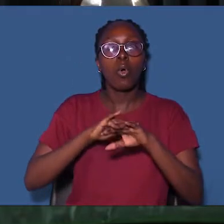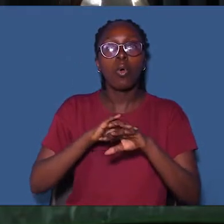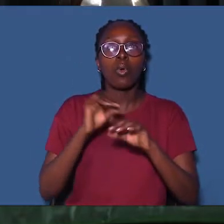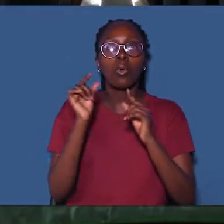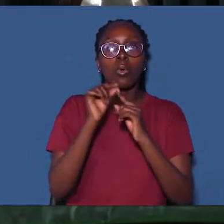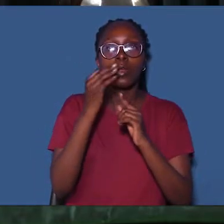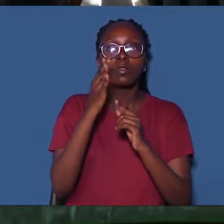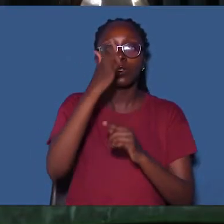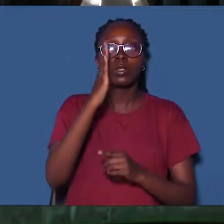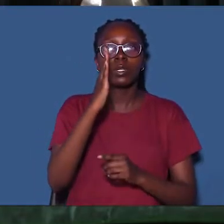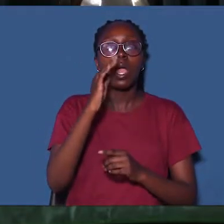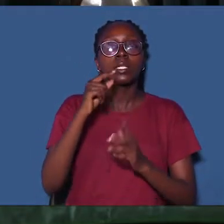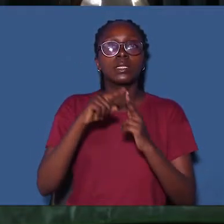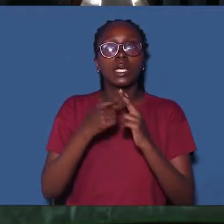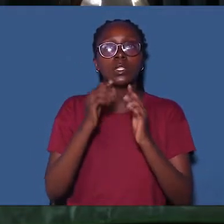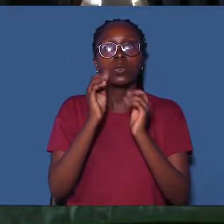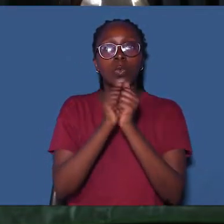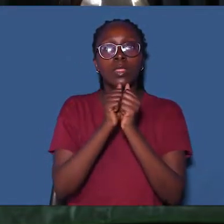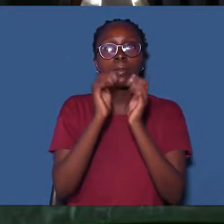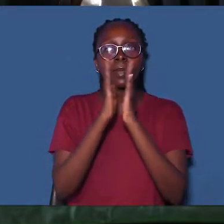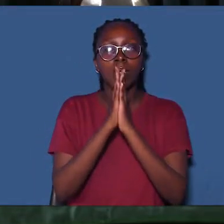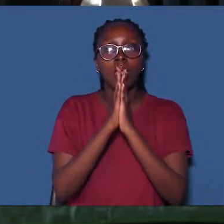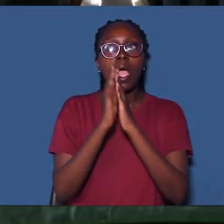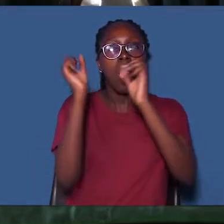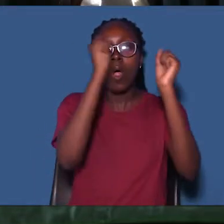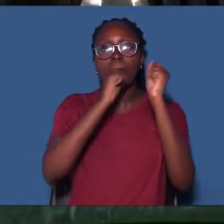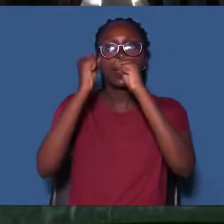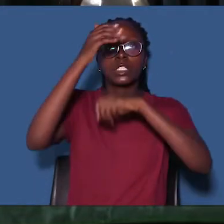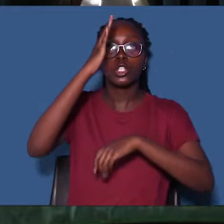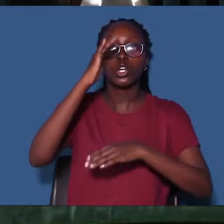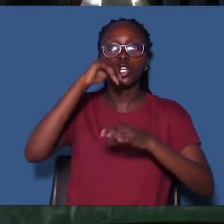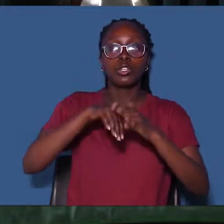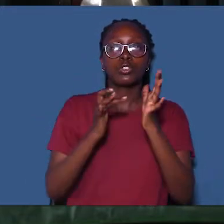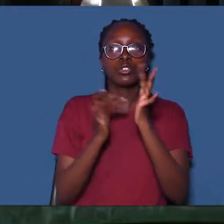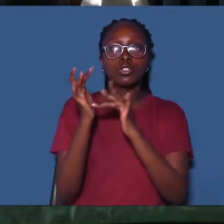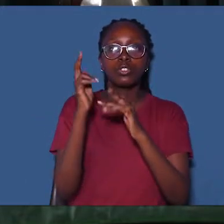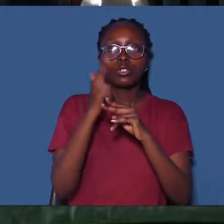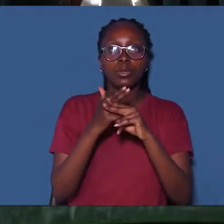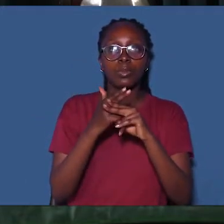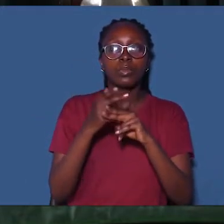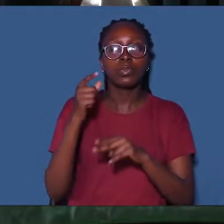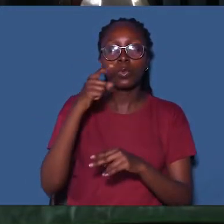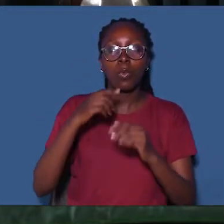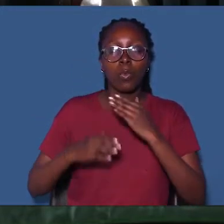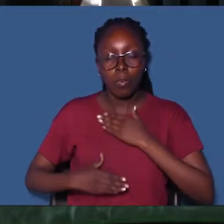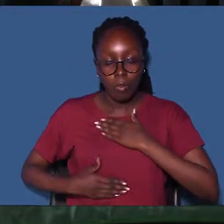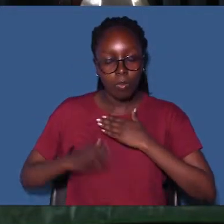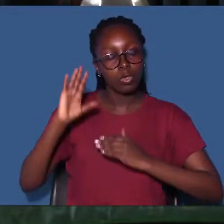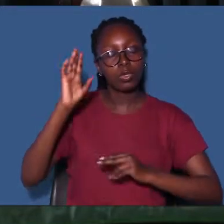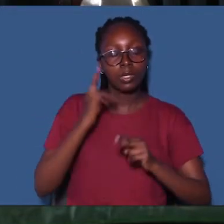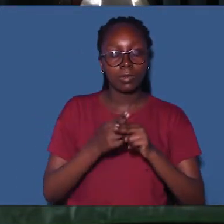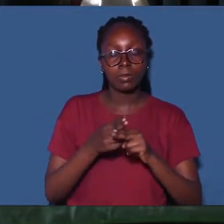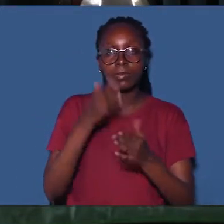begin with a word of prayer. Almighty God, in Jesus' name, we honor your holy name and we thank you